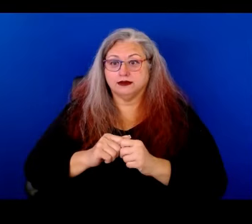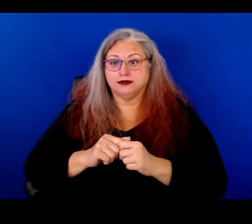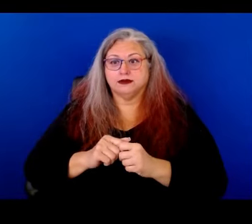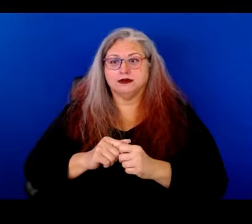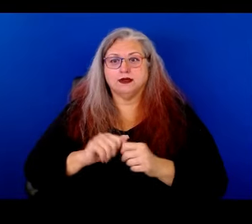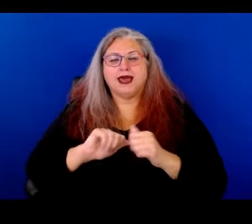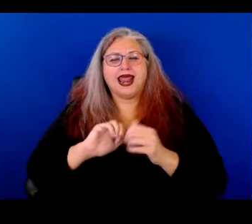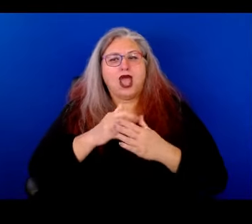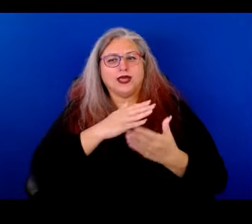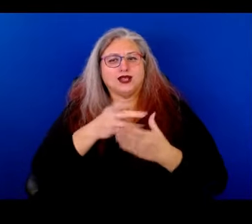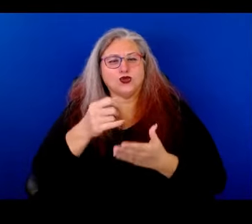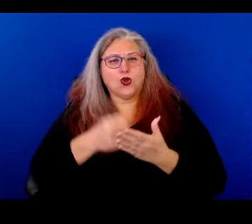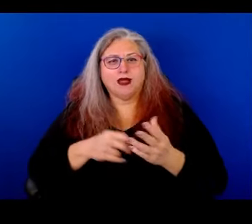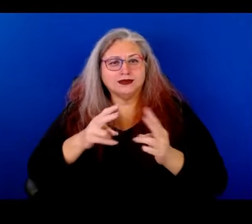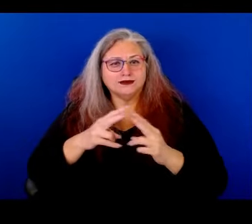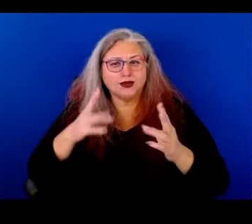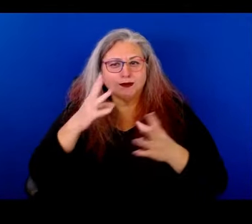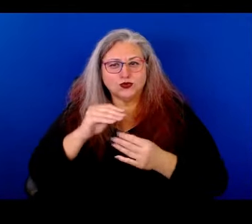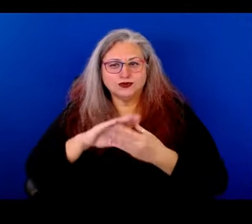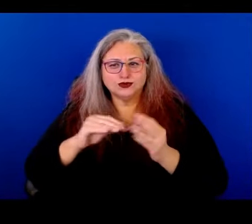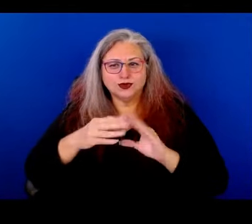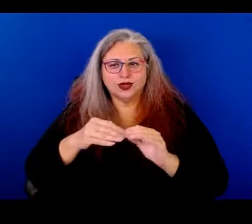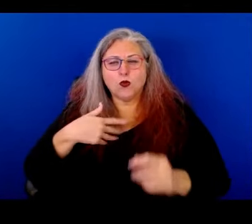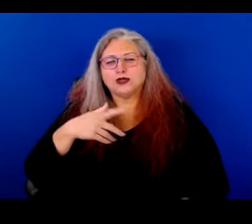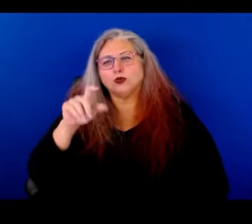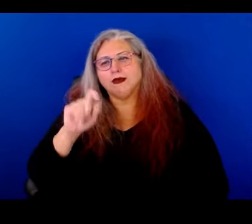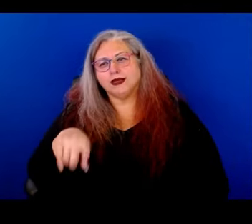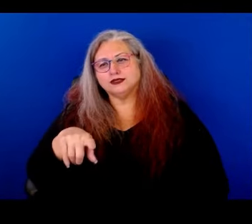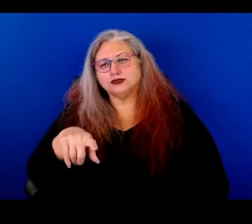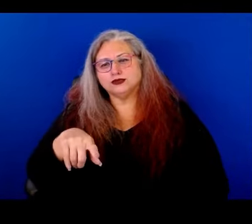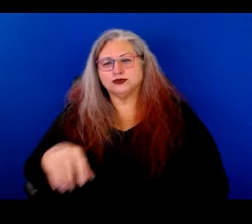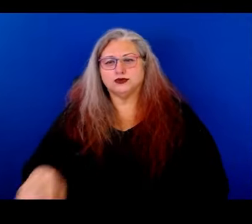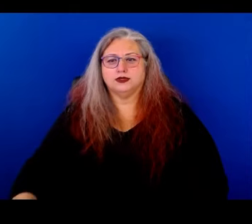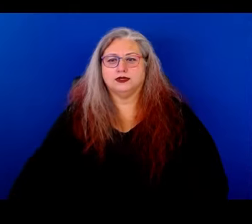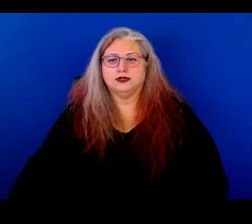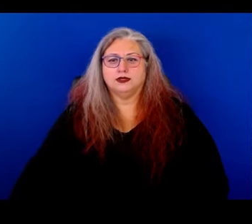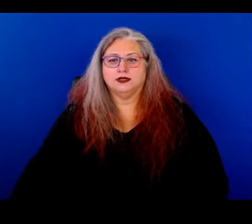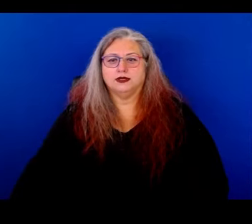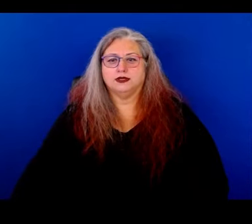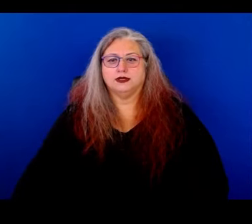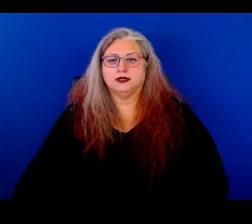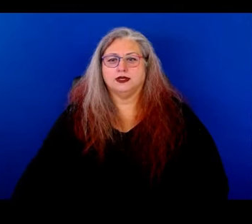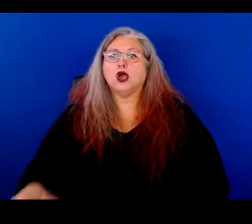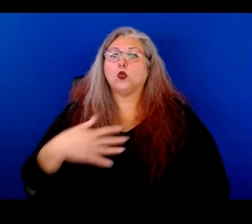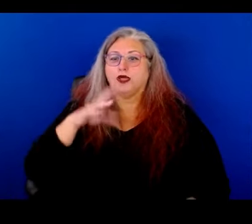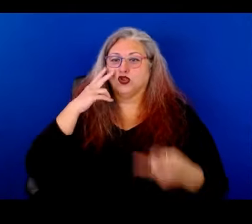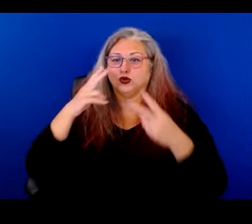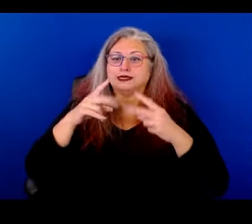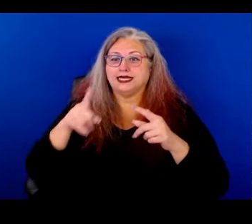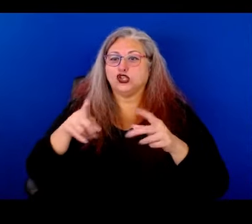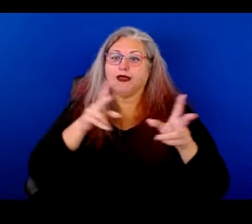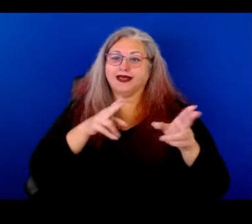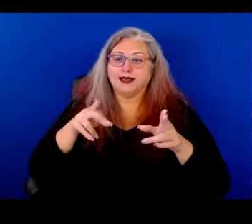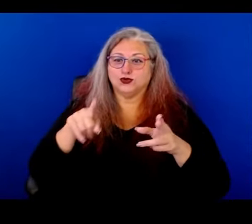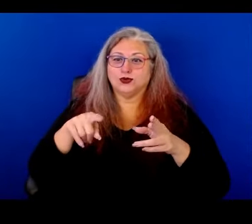How you got to your art is a very beautiful story. So we want to ask you about that. We have seen clips of